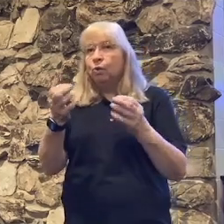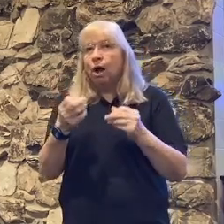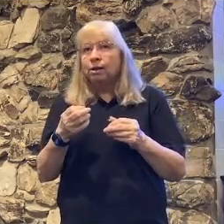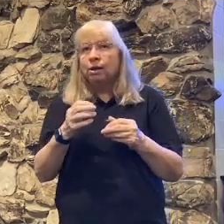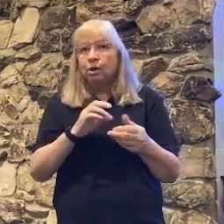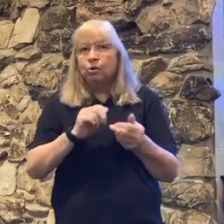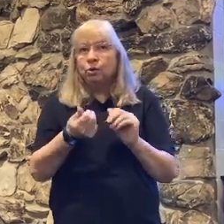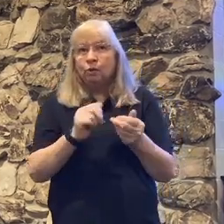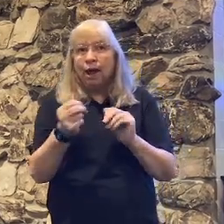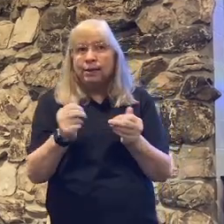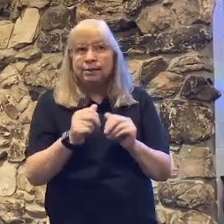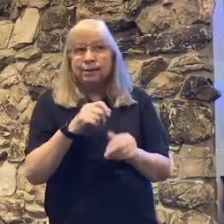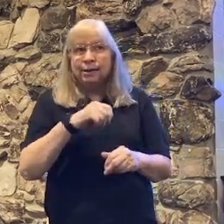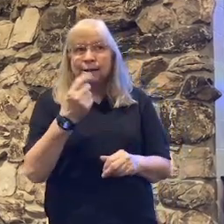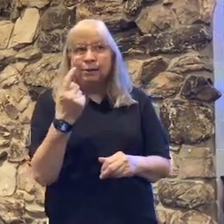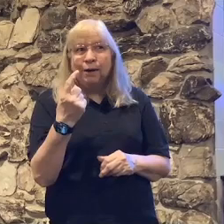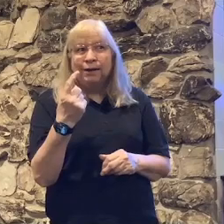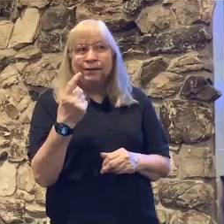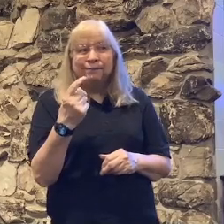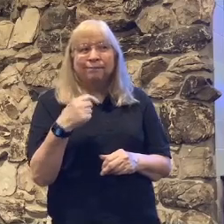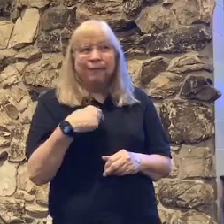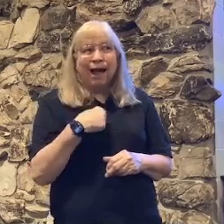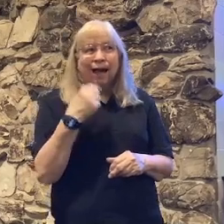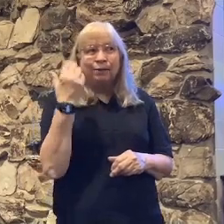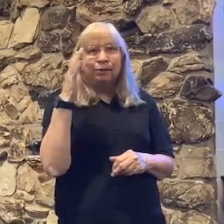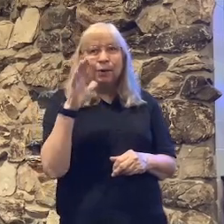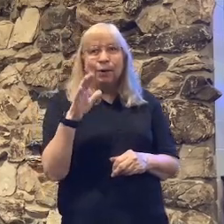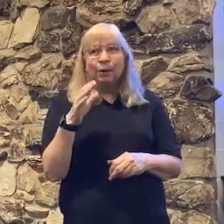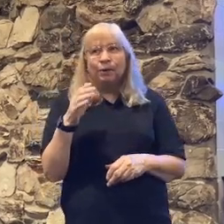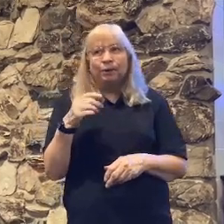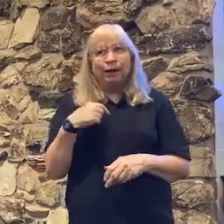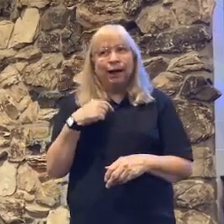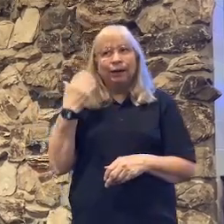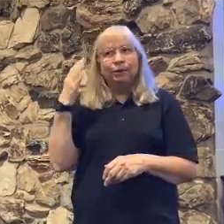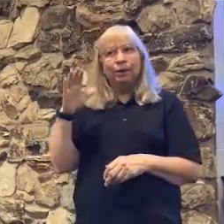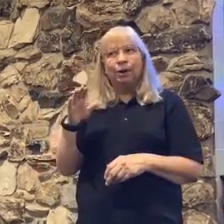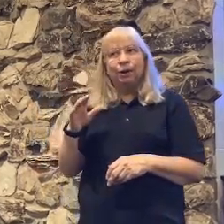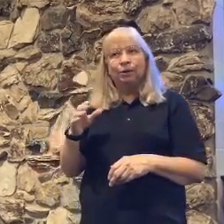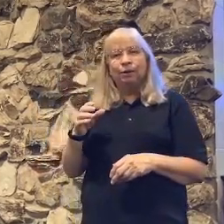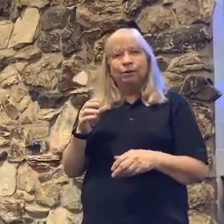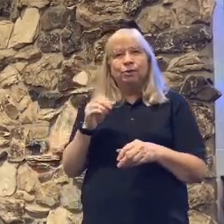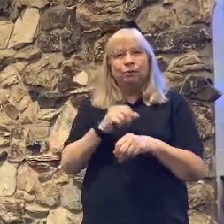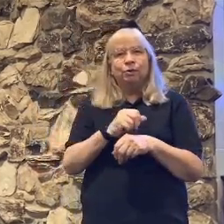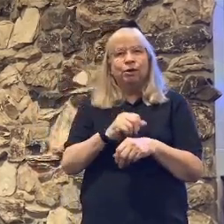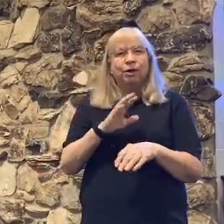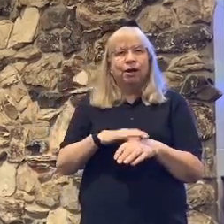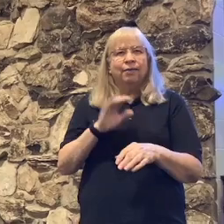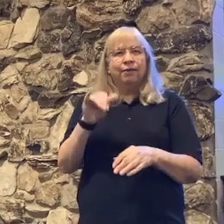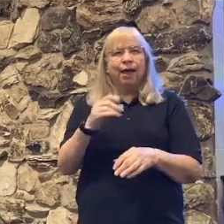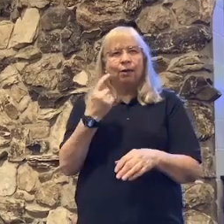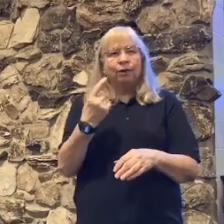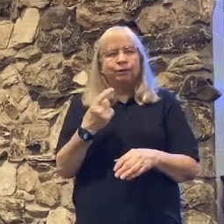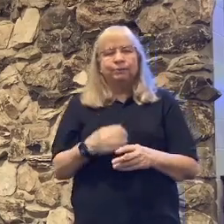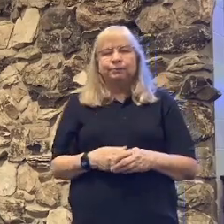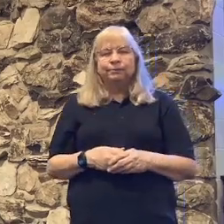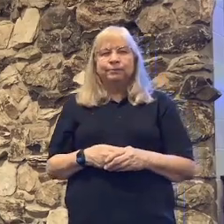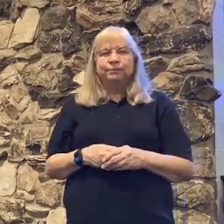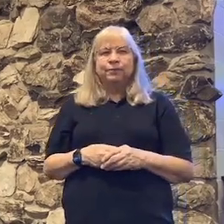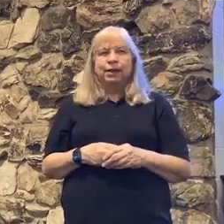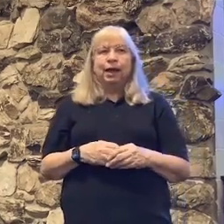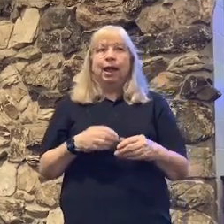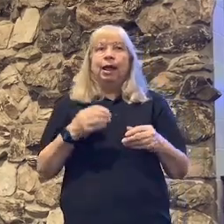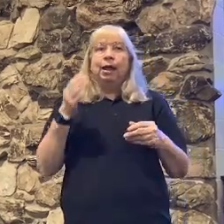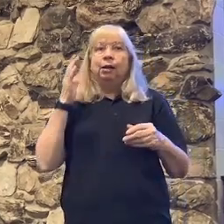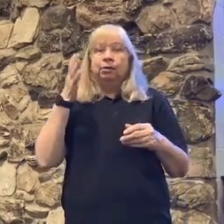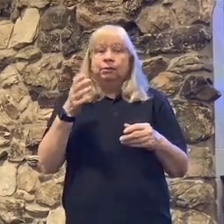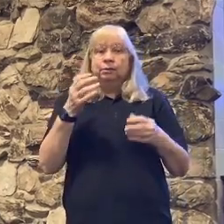race? I don't know. May have to work on that one a bit. Well, today